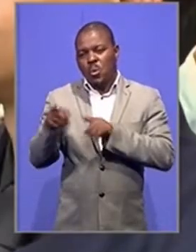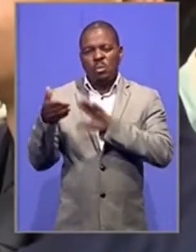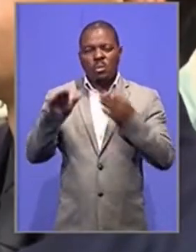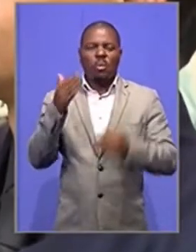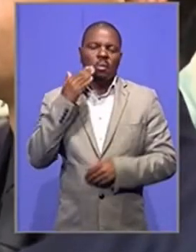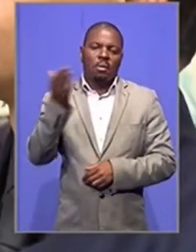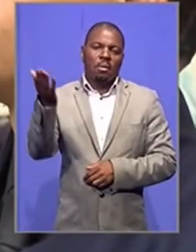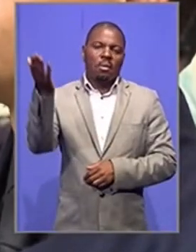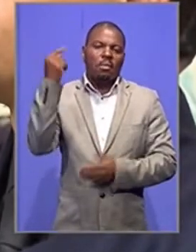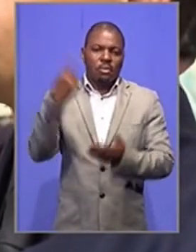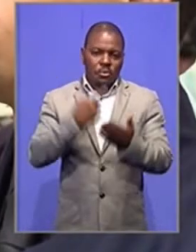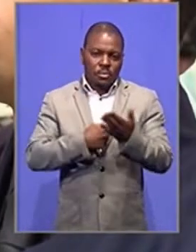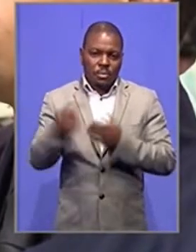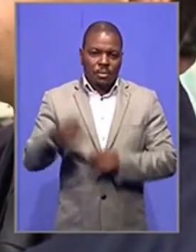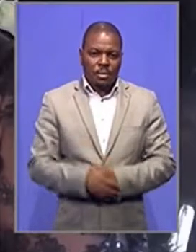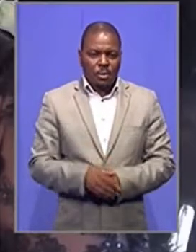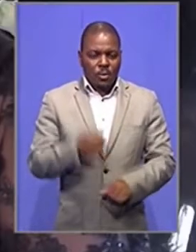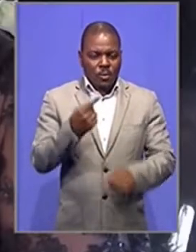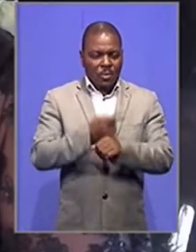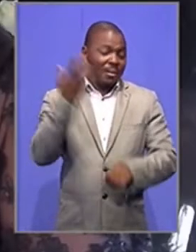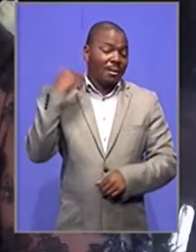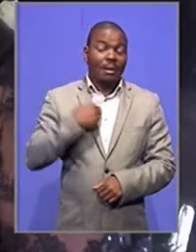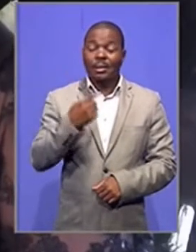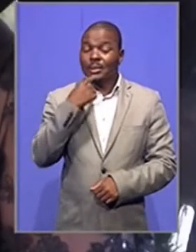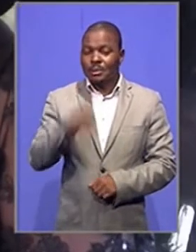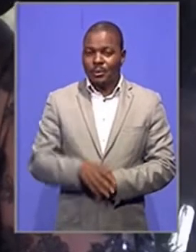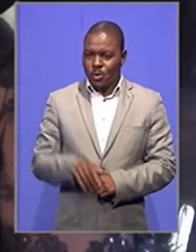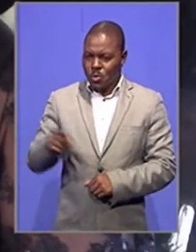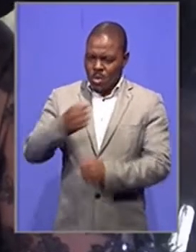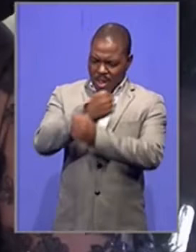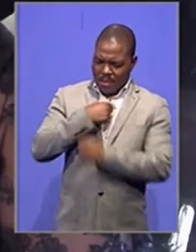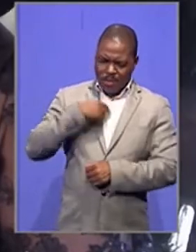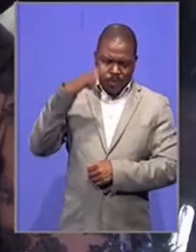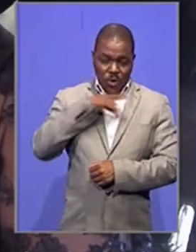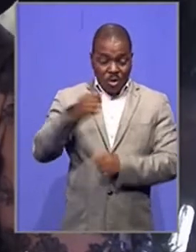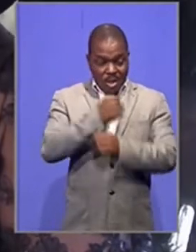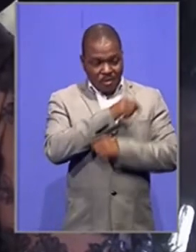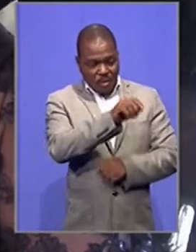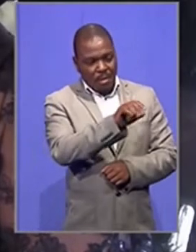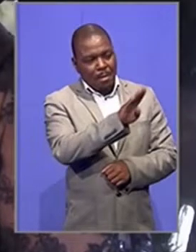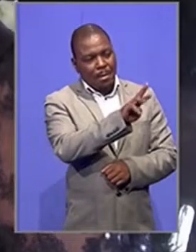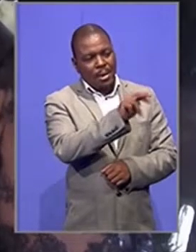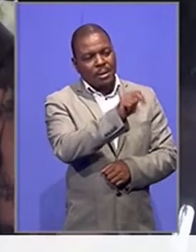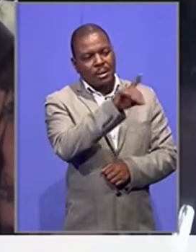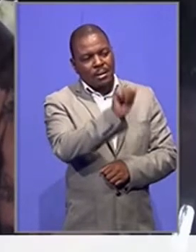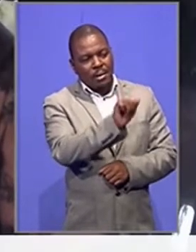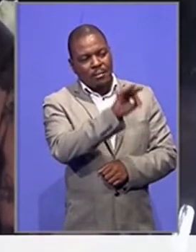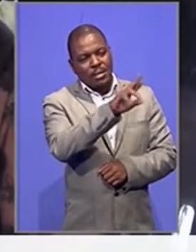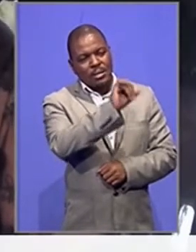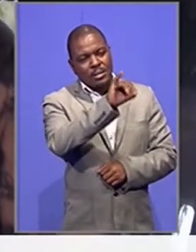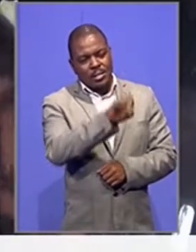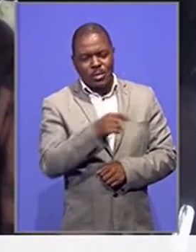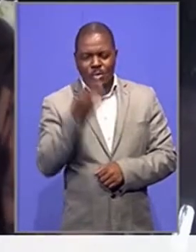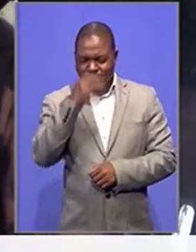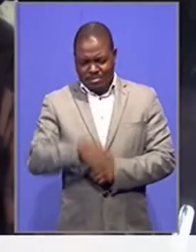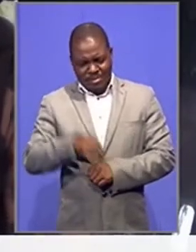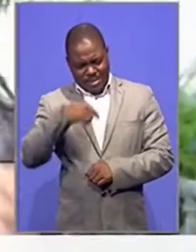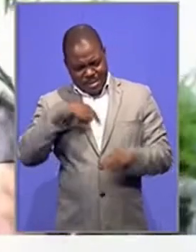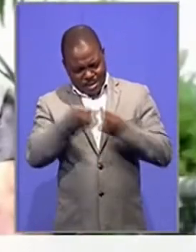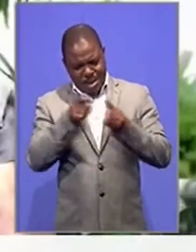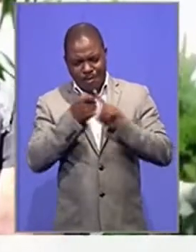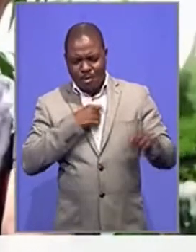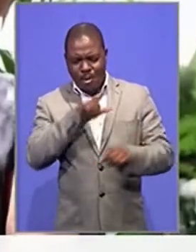e fetileng. I used to say to her, you don't love me, uthanda uBrenda Fas. Athi kaloku ndimpumakolanga